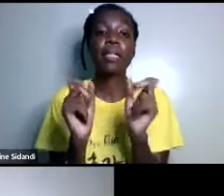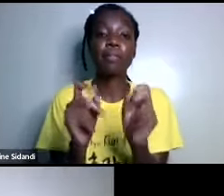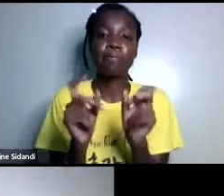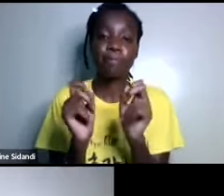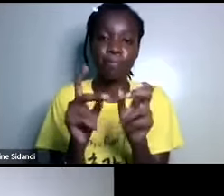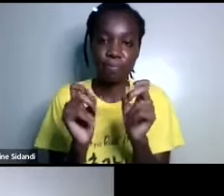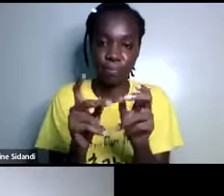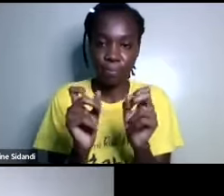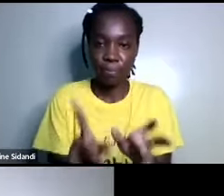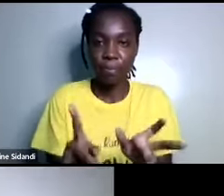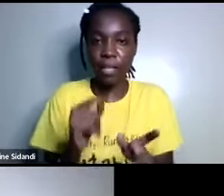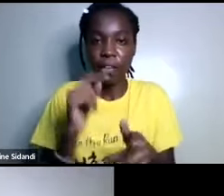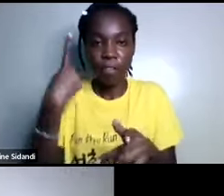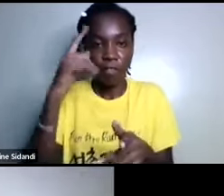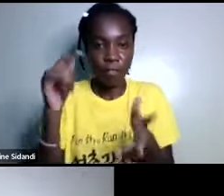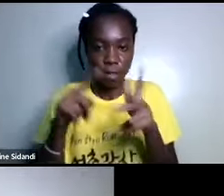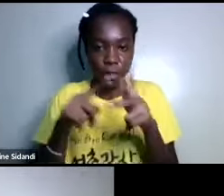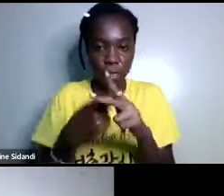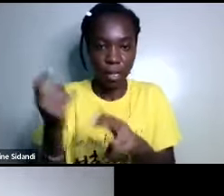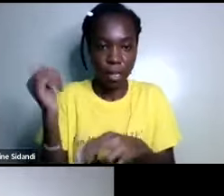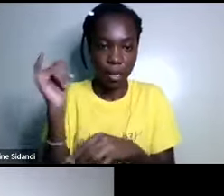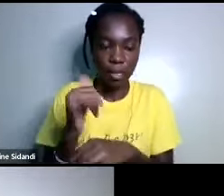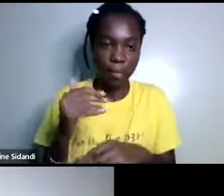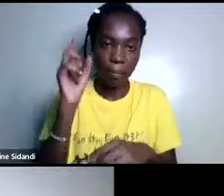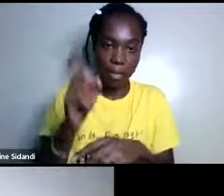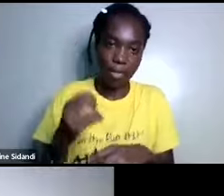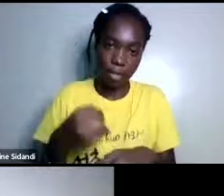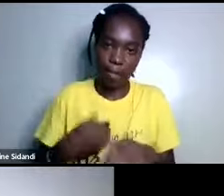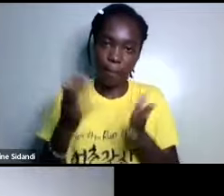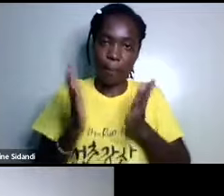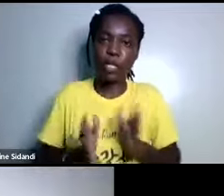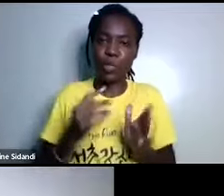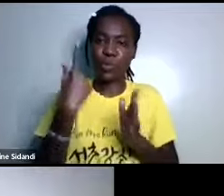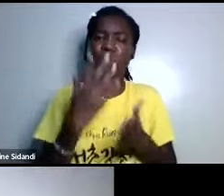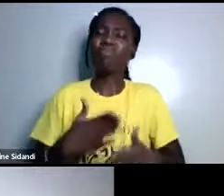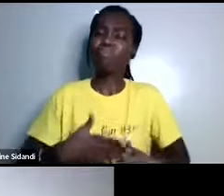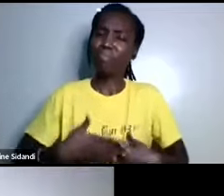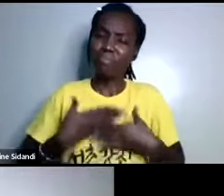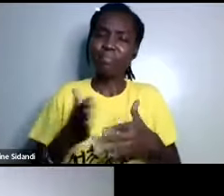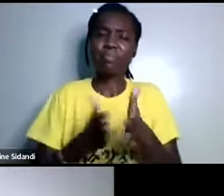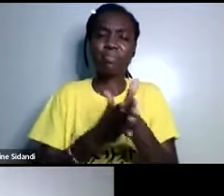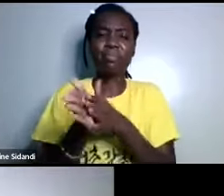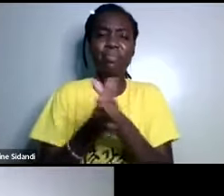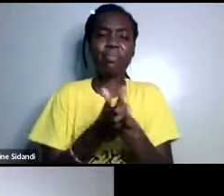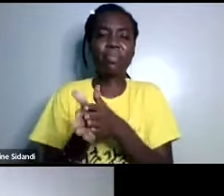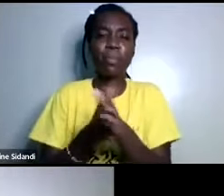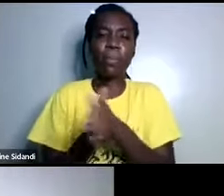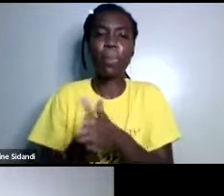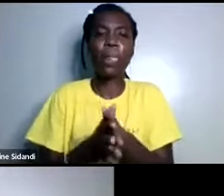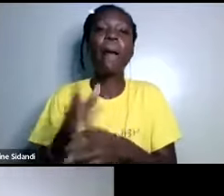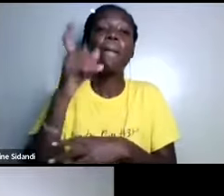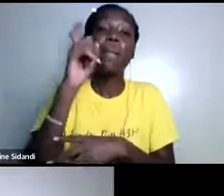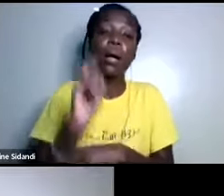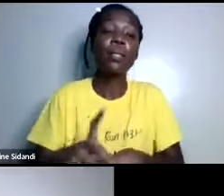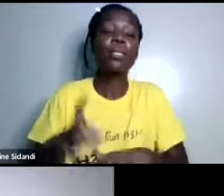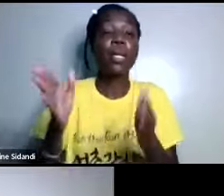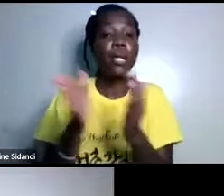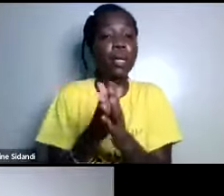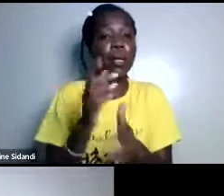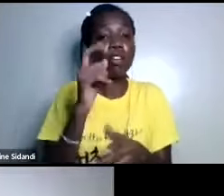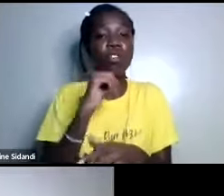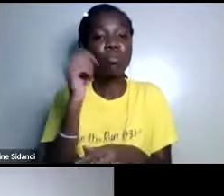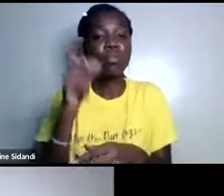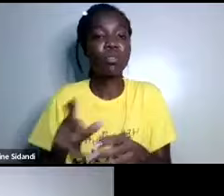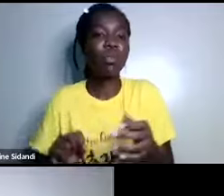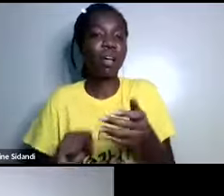with, yes, you need to have someone dedicated. It's mandatory. It's not like today you wake up and you leave those things running, because it's